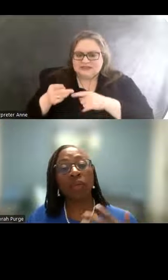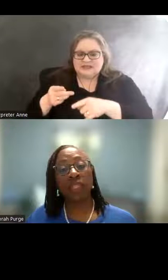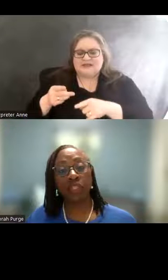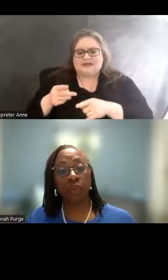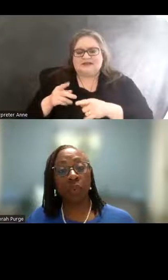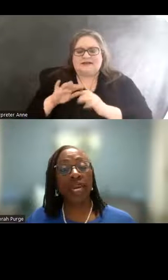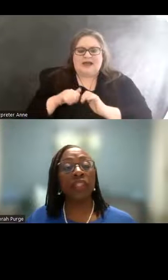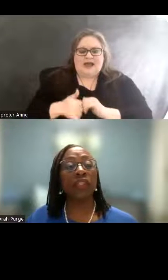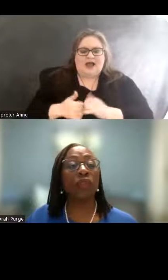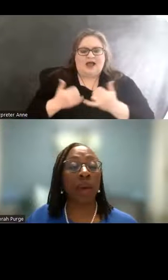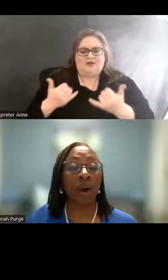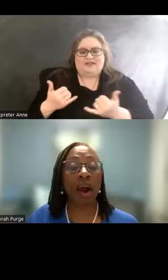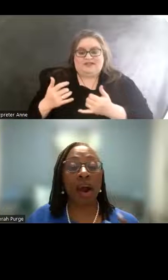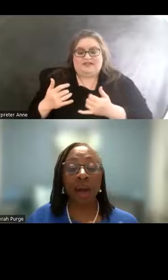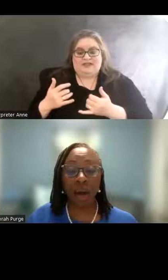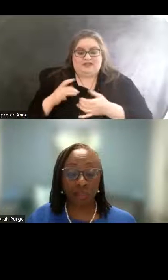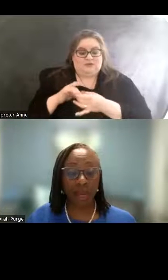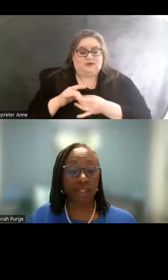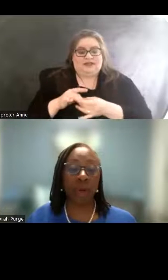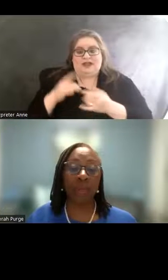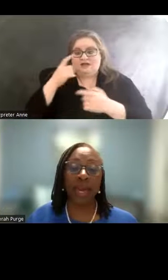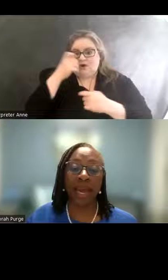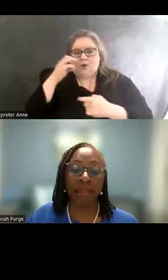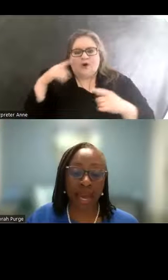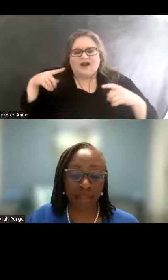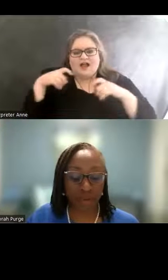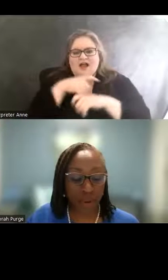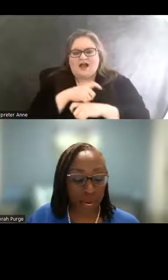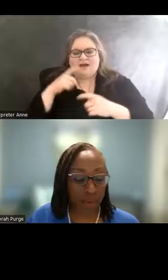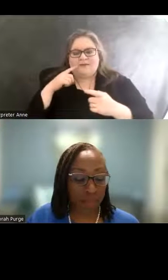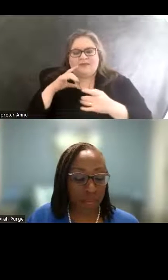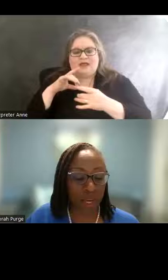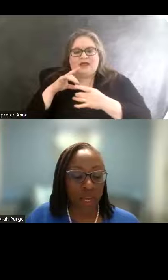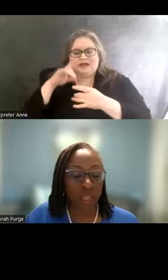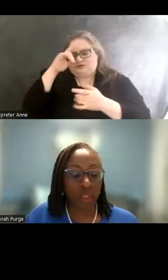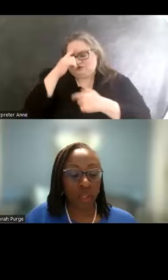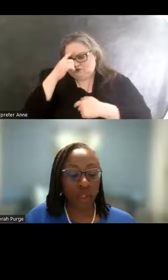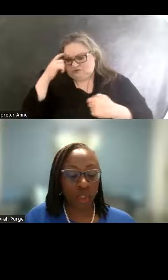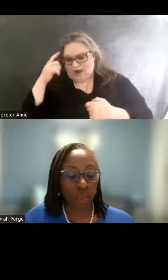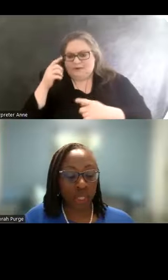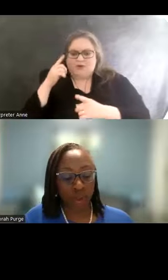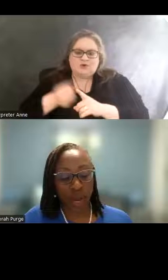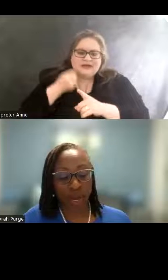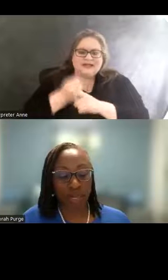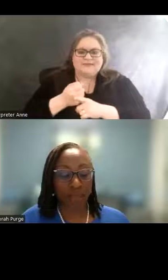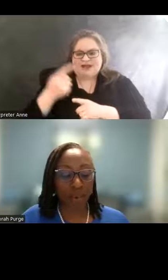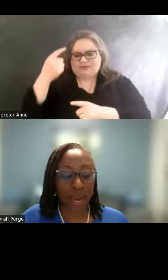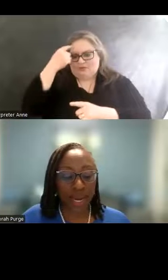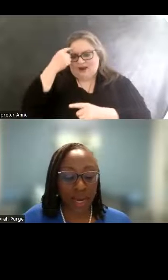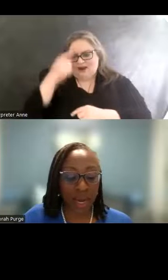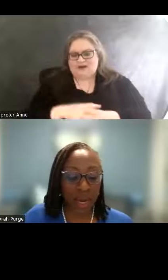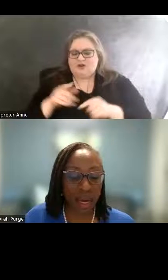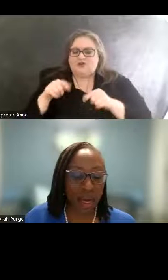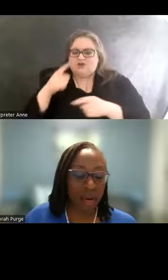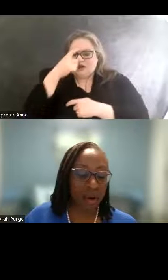how this relational trauma or how complex trauma impacts the brain. So during trauma, the